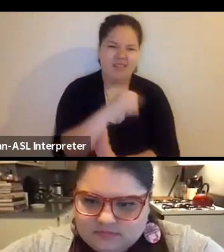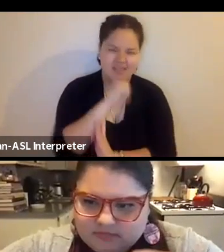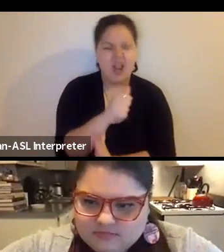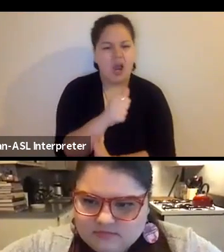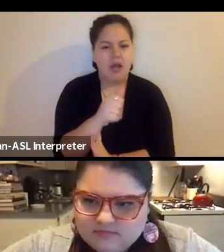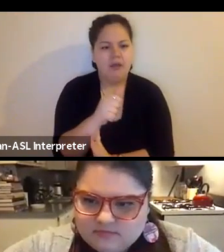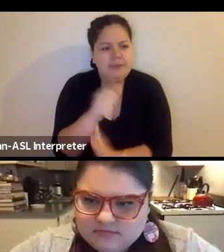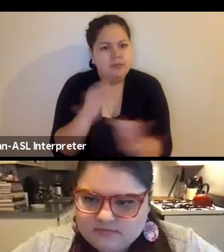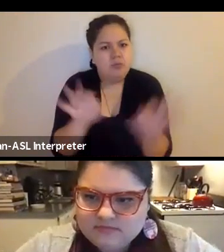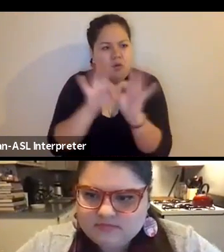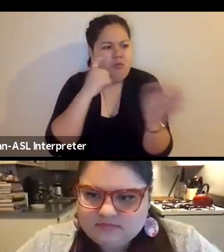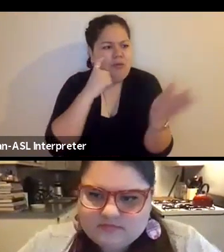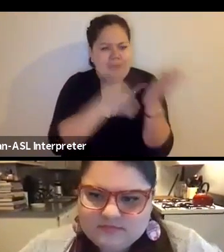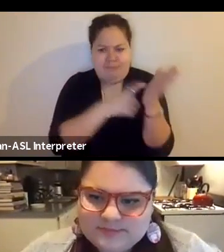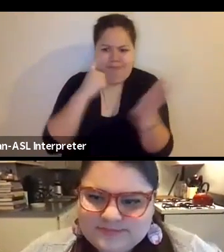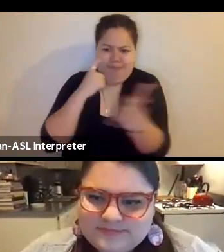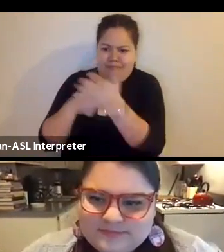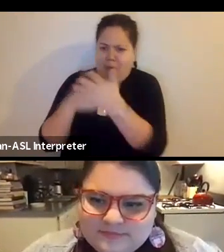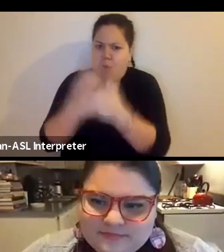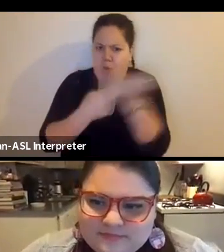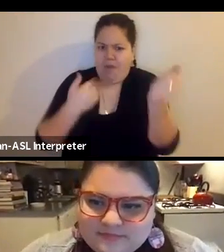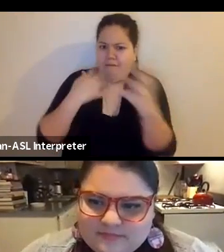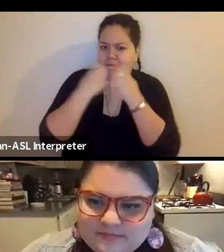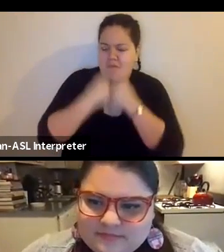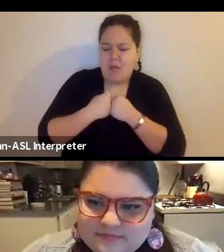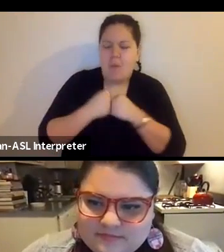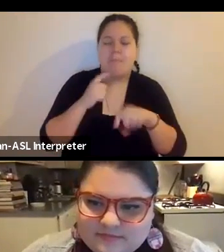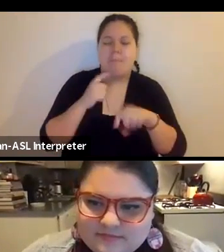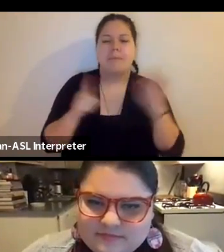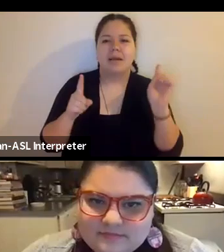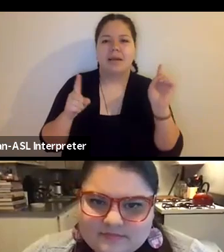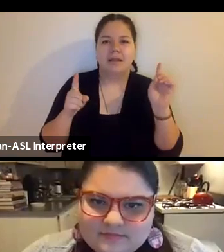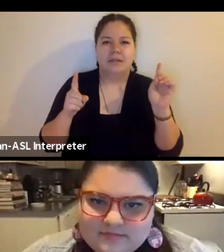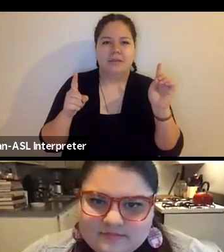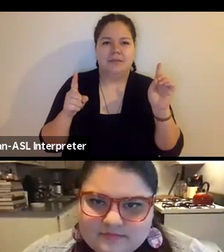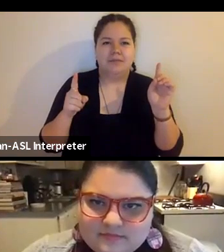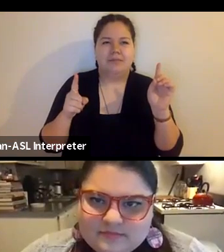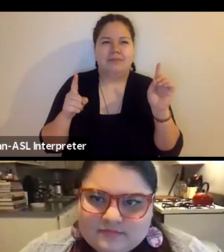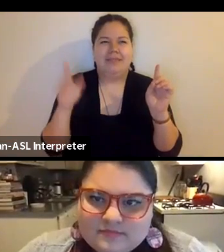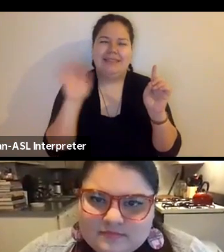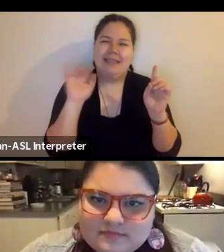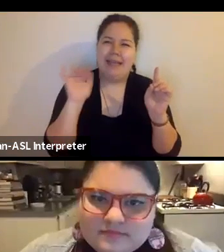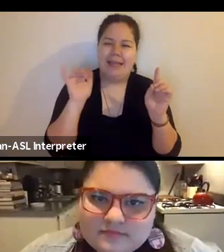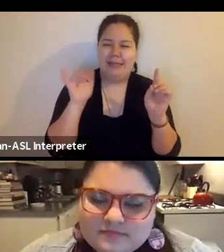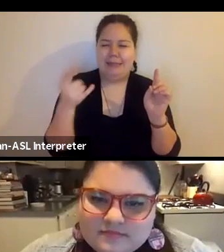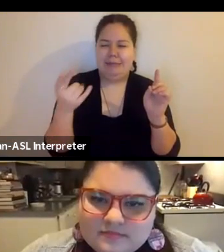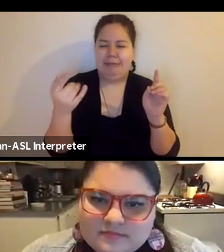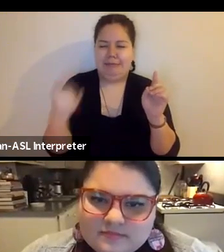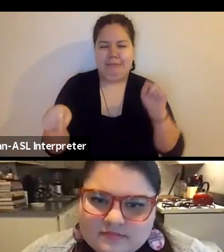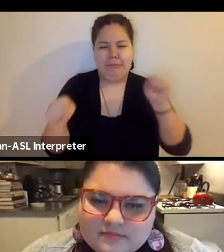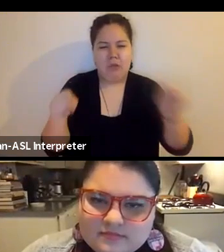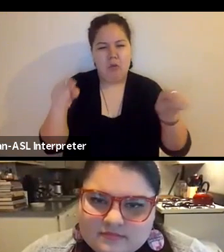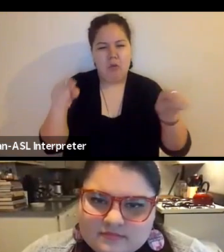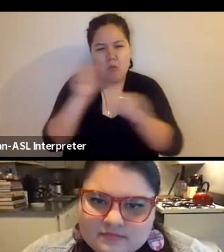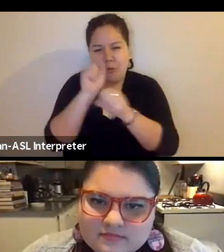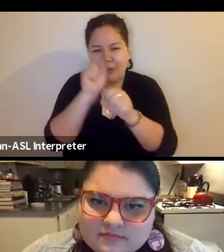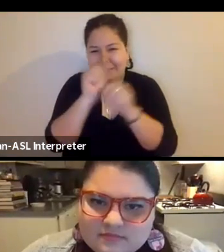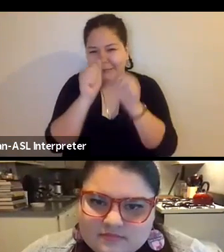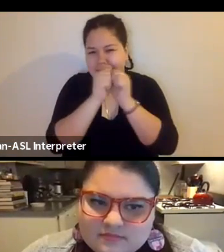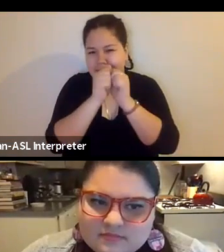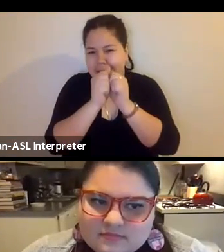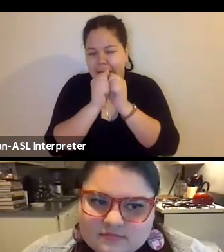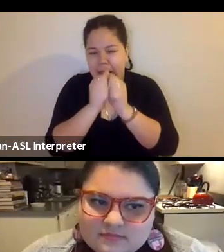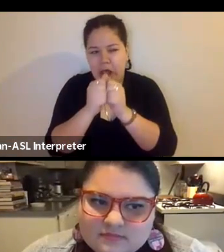Catawba diplomacy of camping out near one another and in camping out